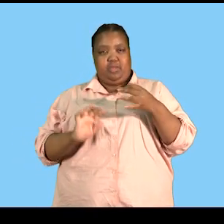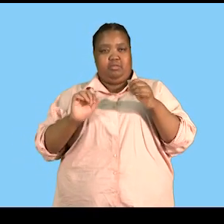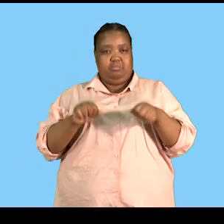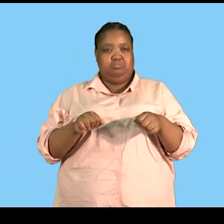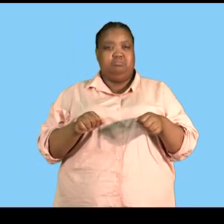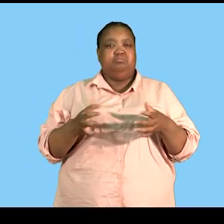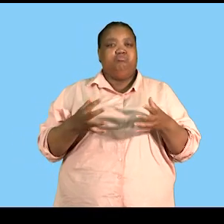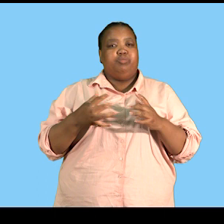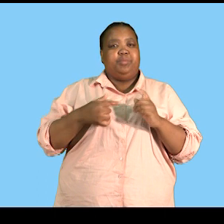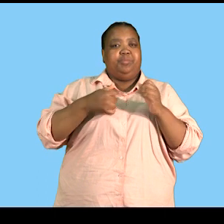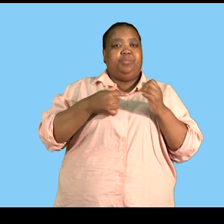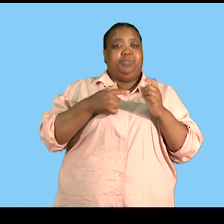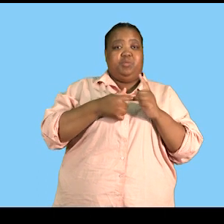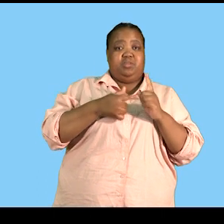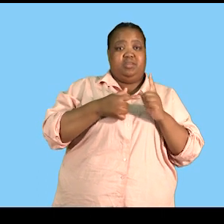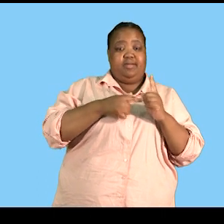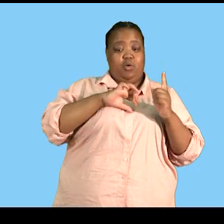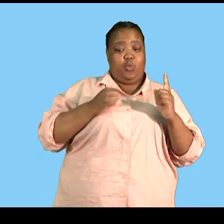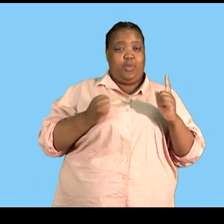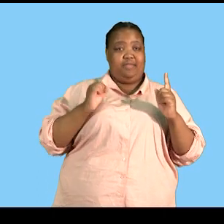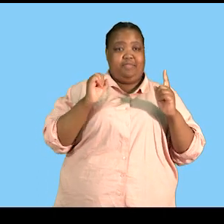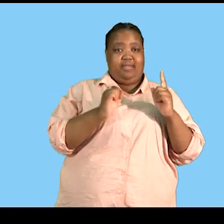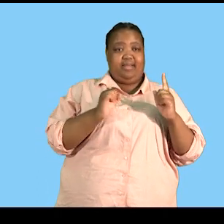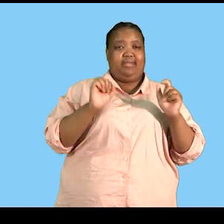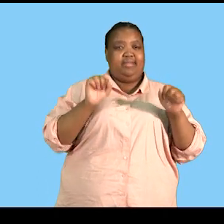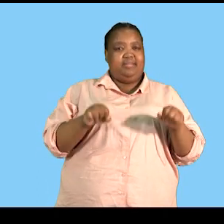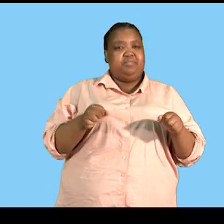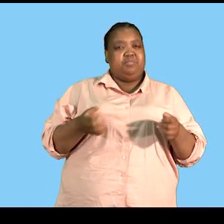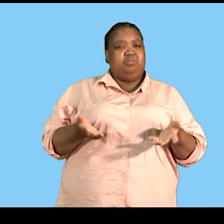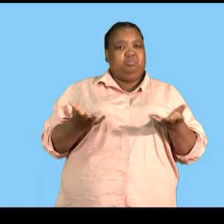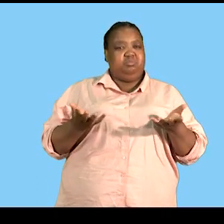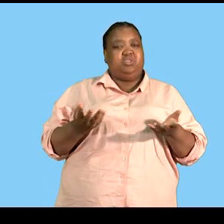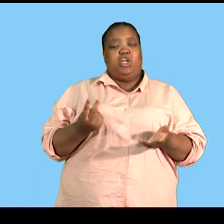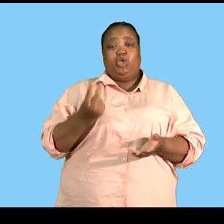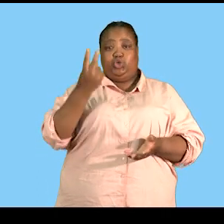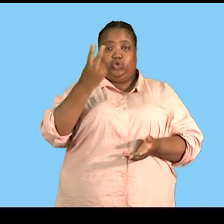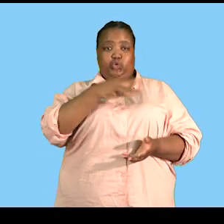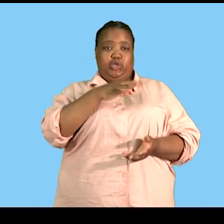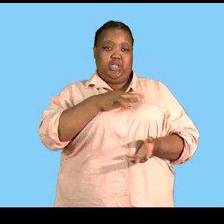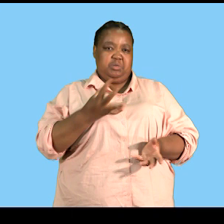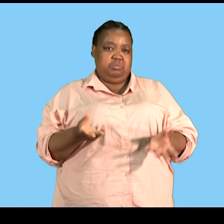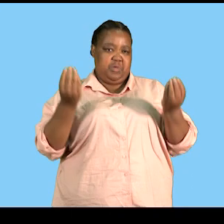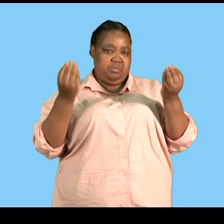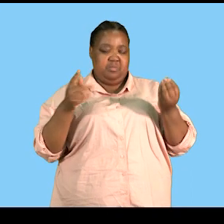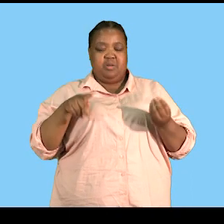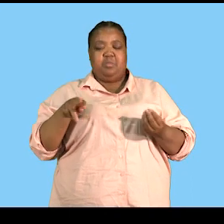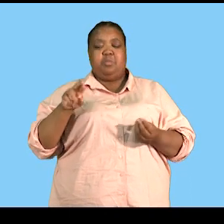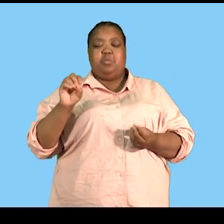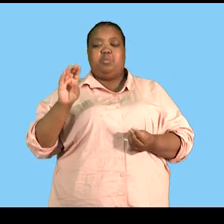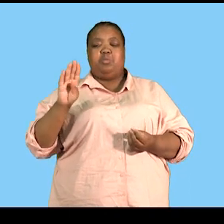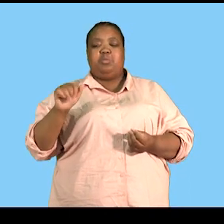Determine the probability for Mr. Jonathan and his wife of getting at least 2